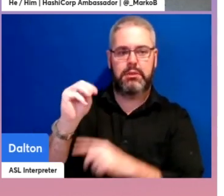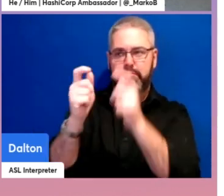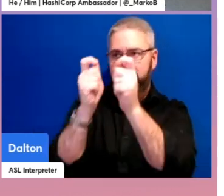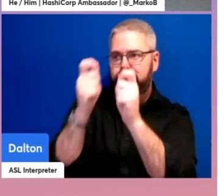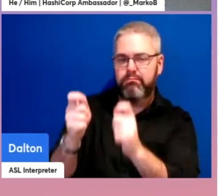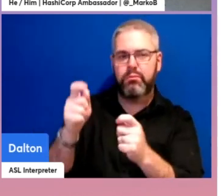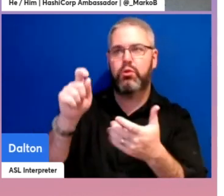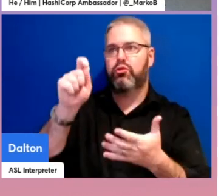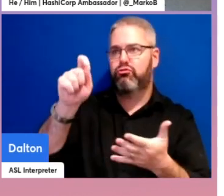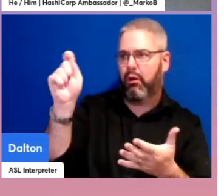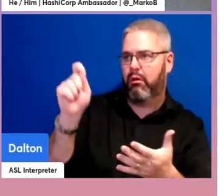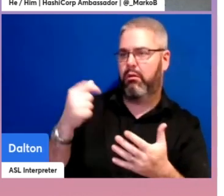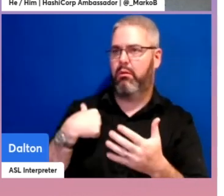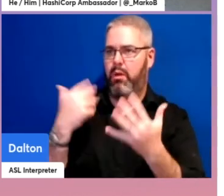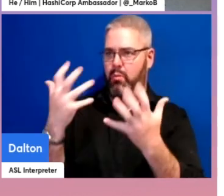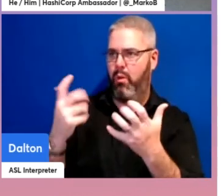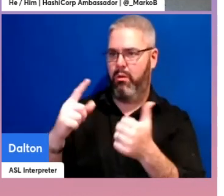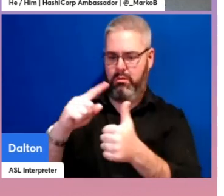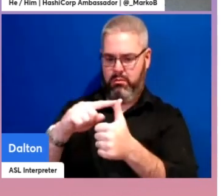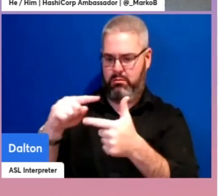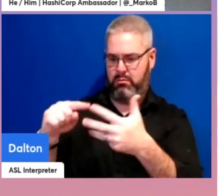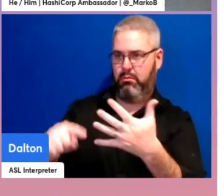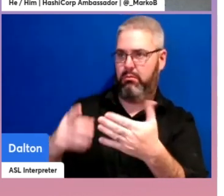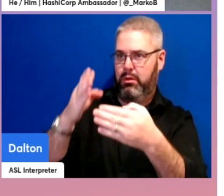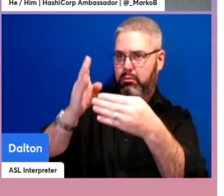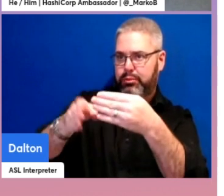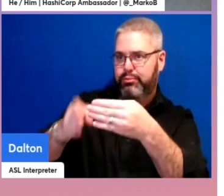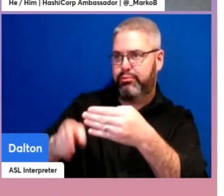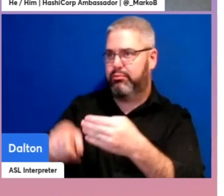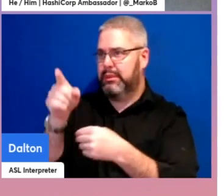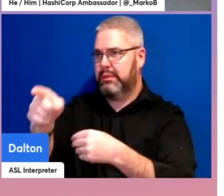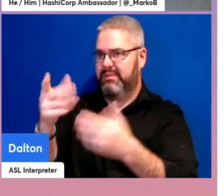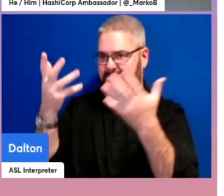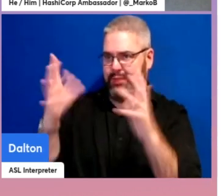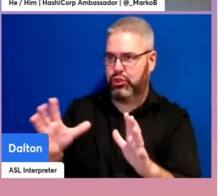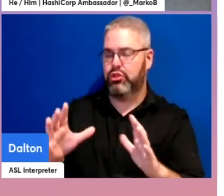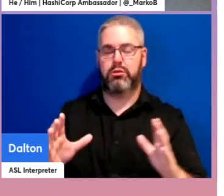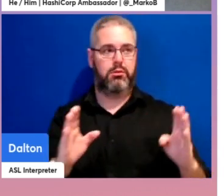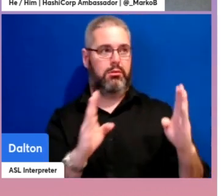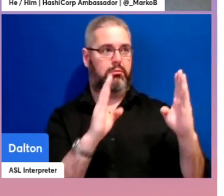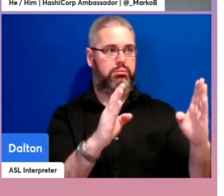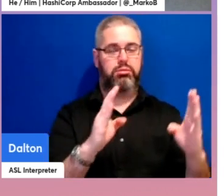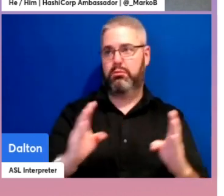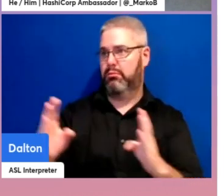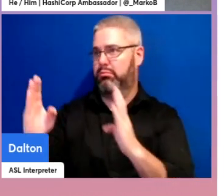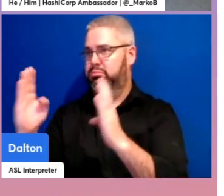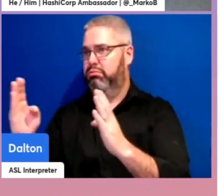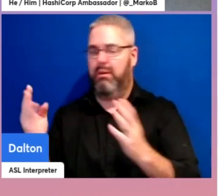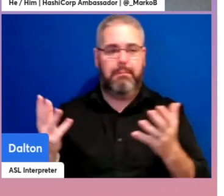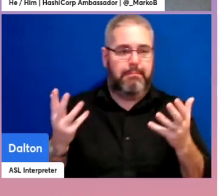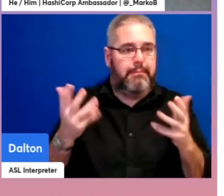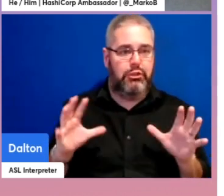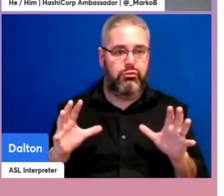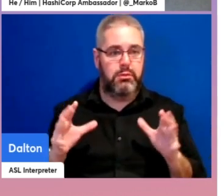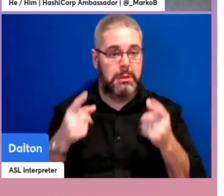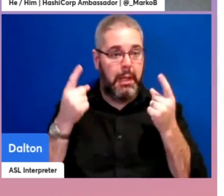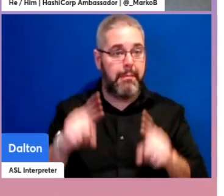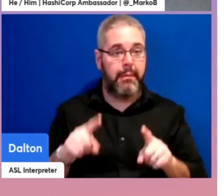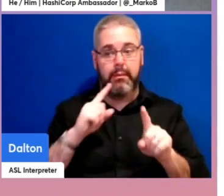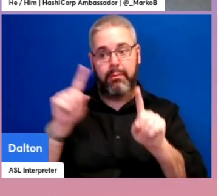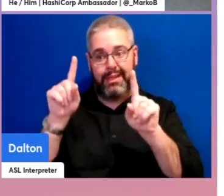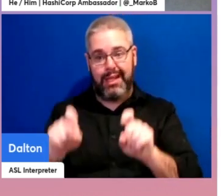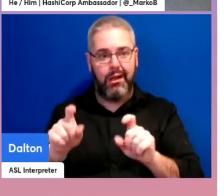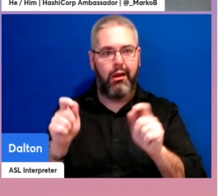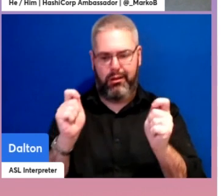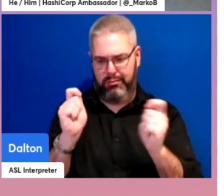checks which you want to execute on that stage. And something to be aware of as well, when you're executing a test, it's actually